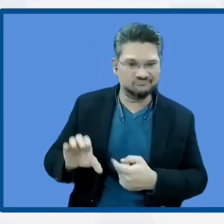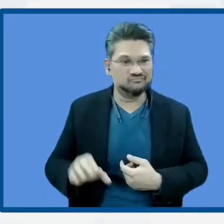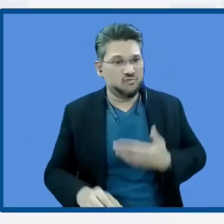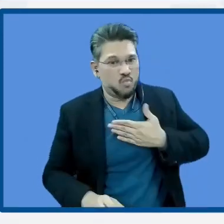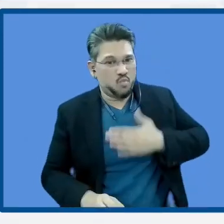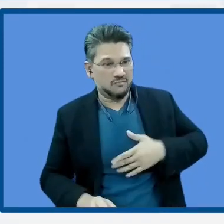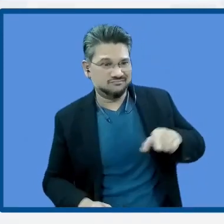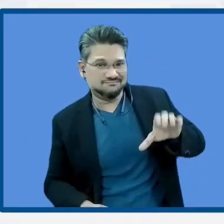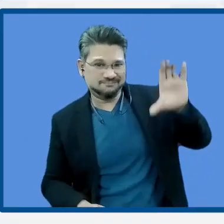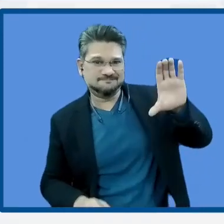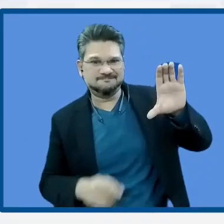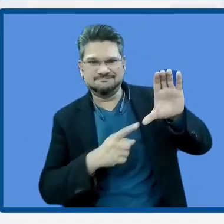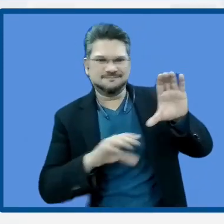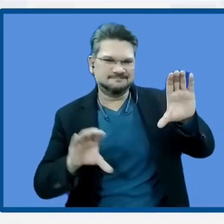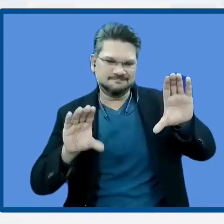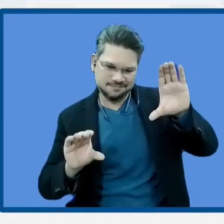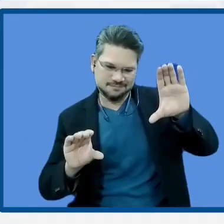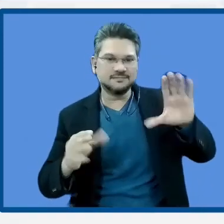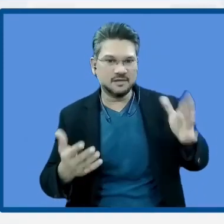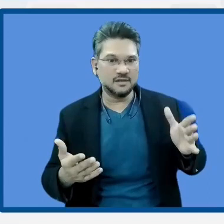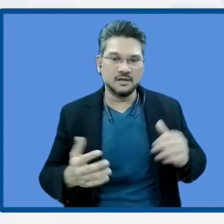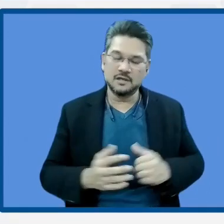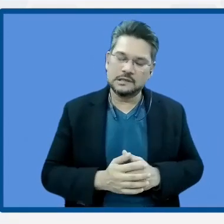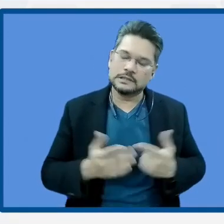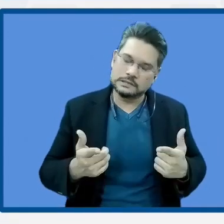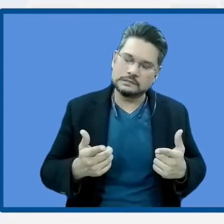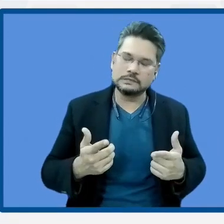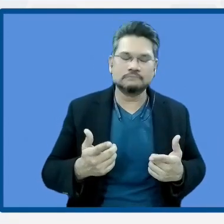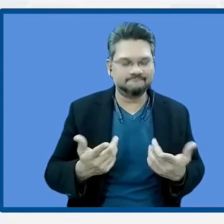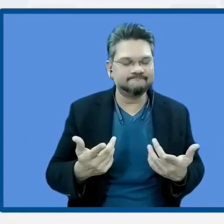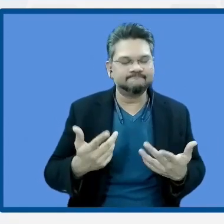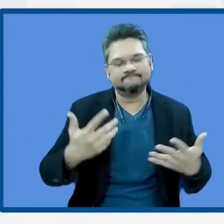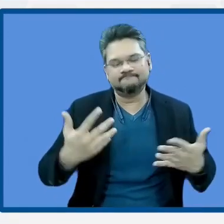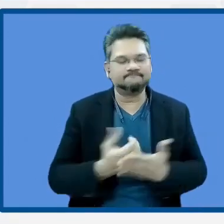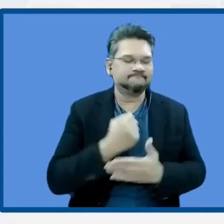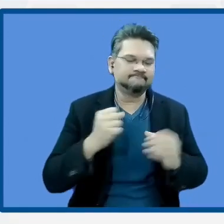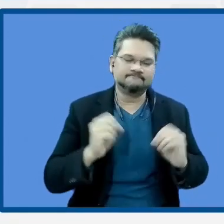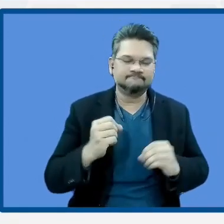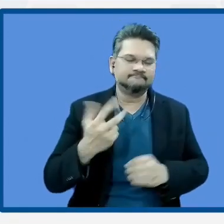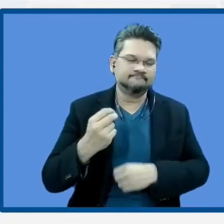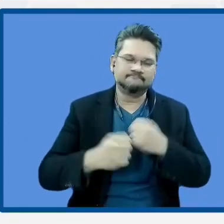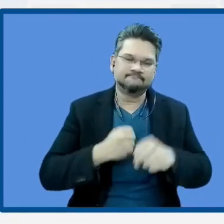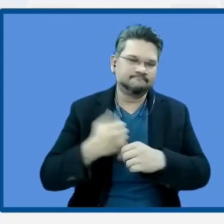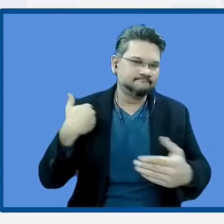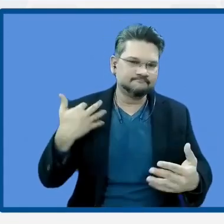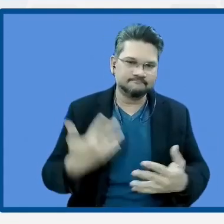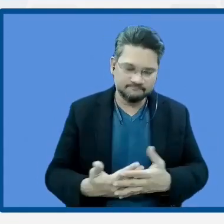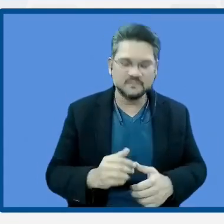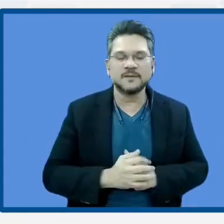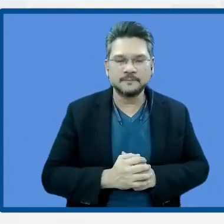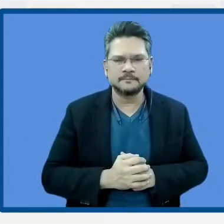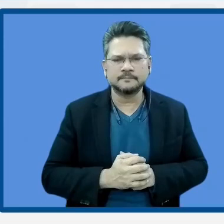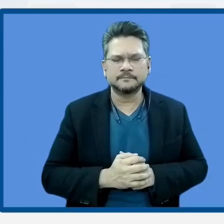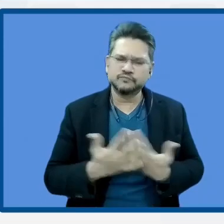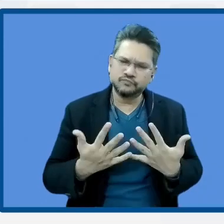a demonstration of what we haven't achieved in the last 30 years. And my last point here, and I think I am using up my